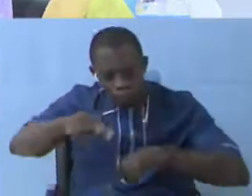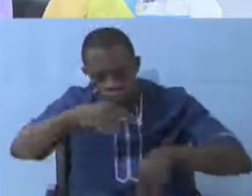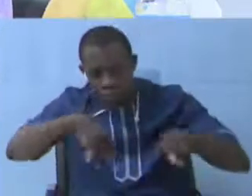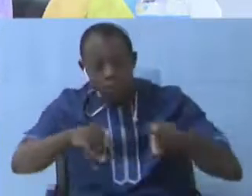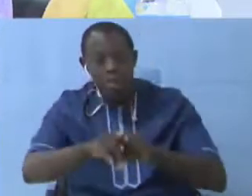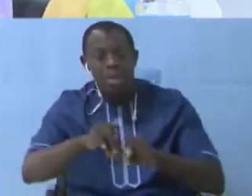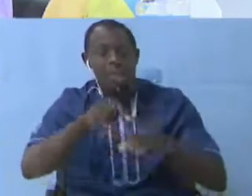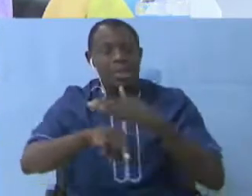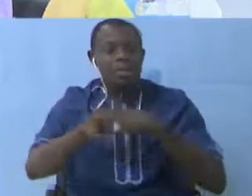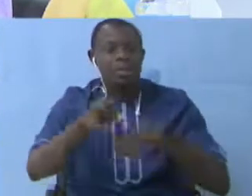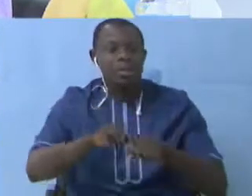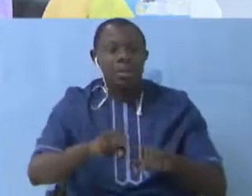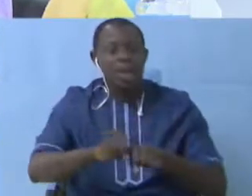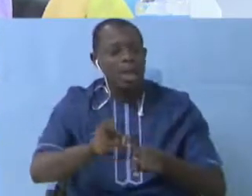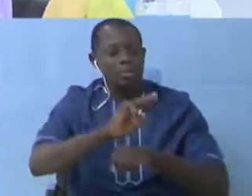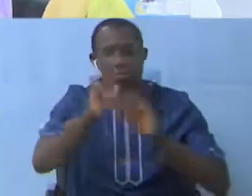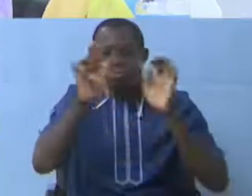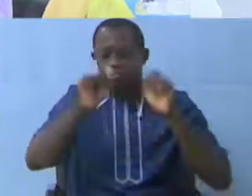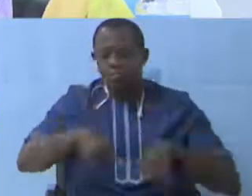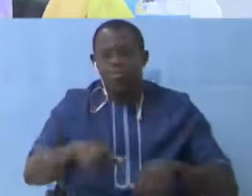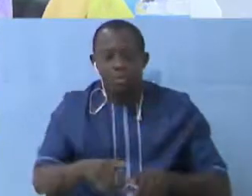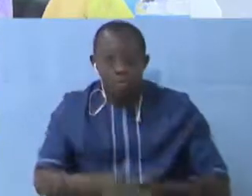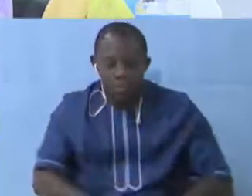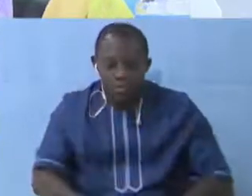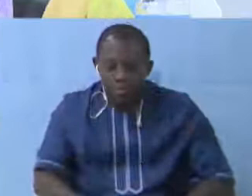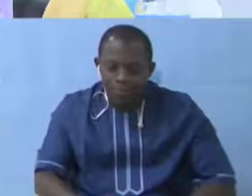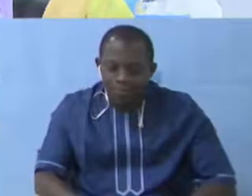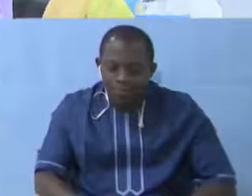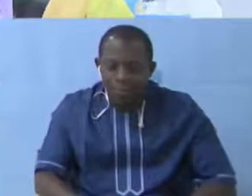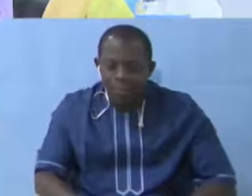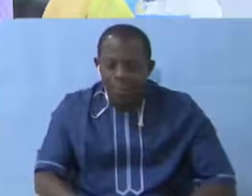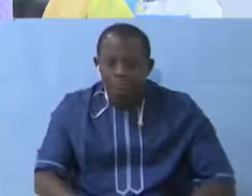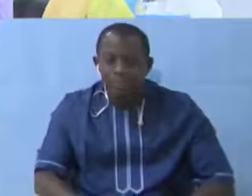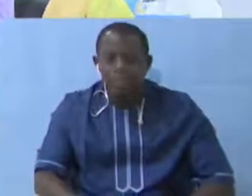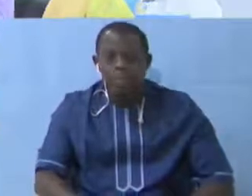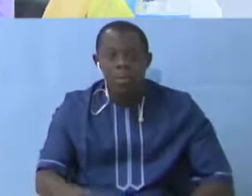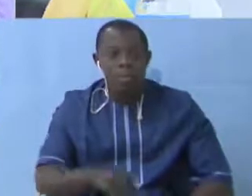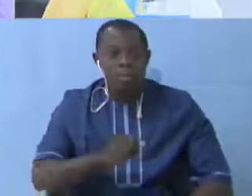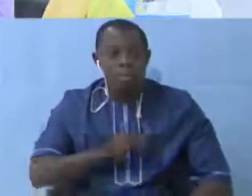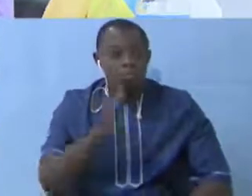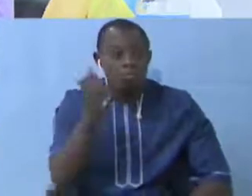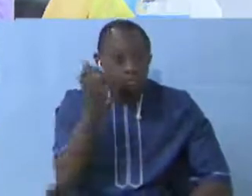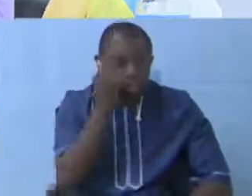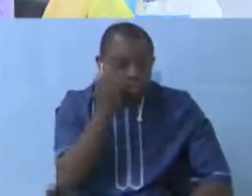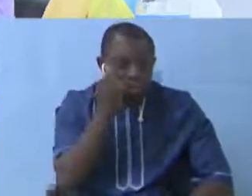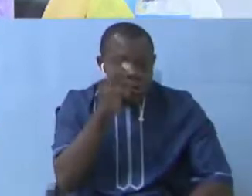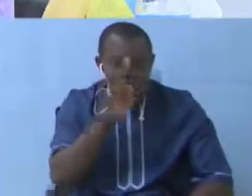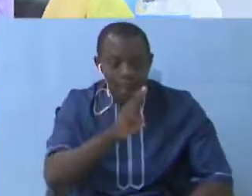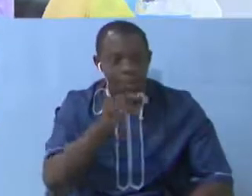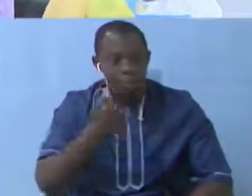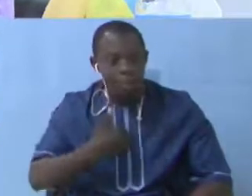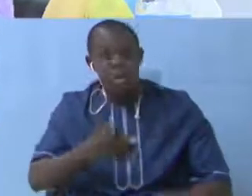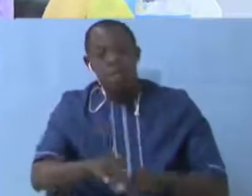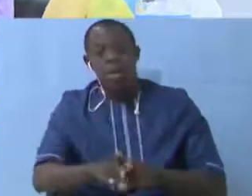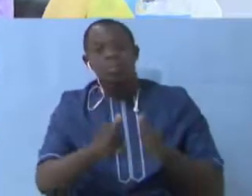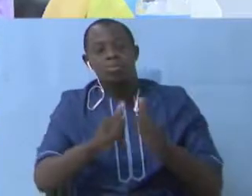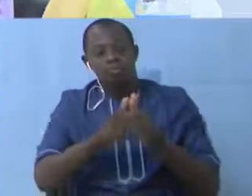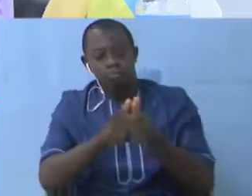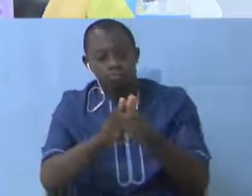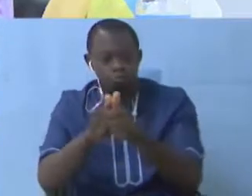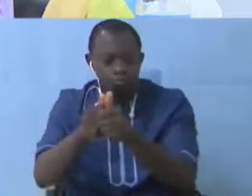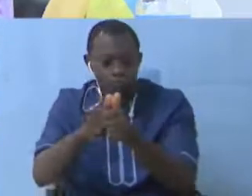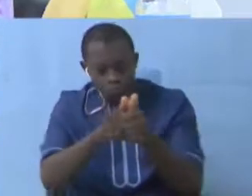diggante weeri April ak ba weeri November mënut a jéem a doxantu sax biir réewi Sénégal. He was always escorted. We were really